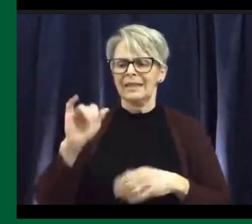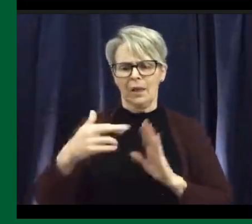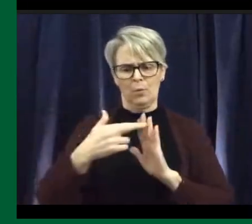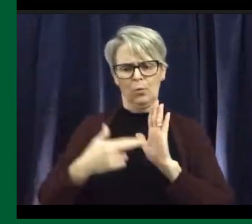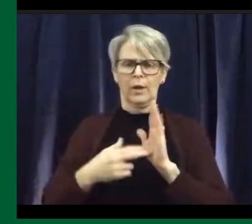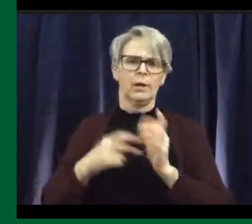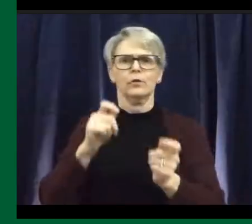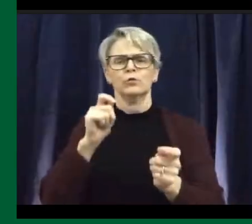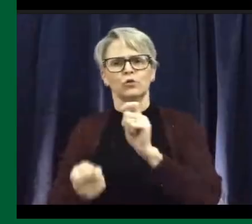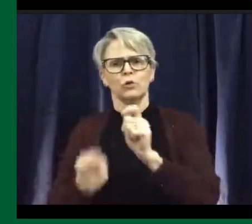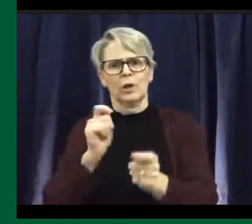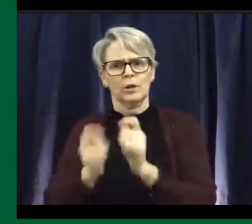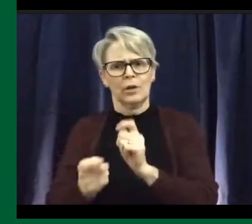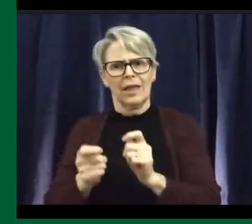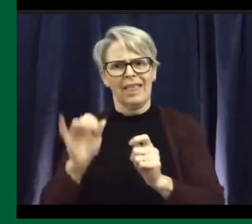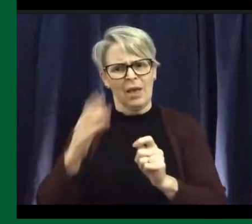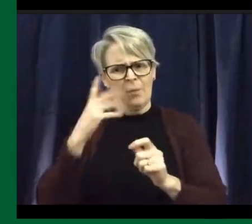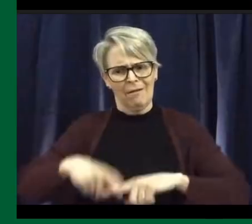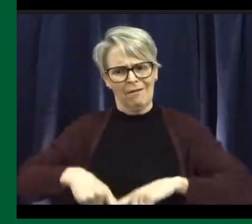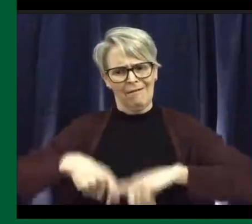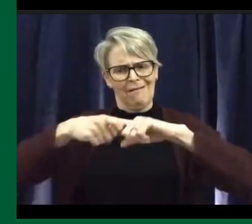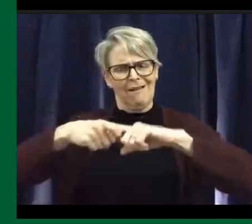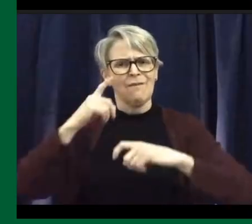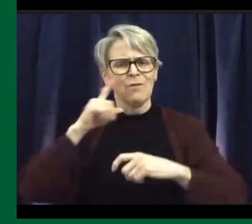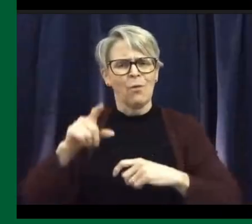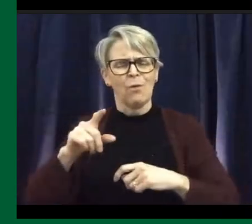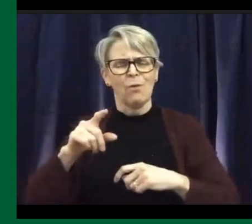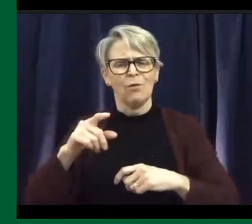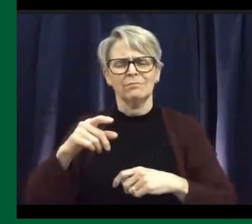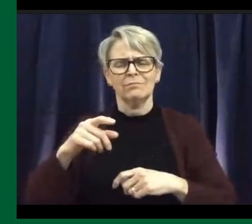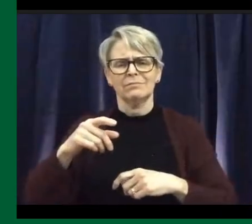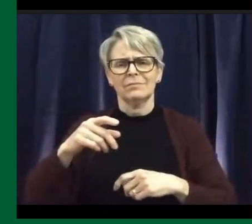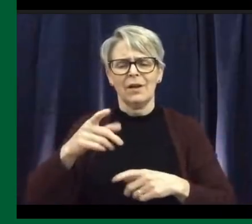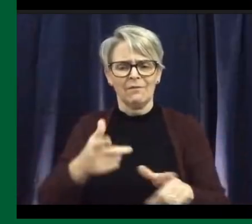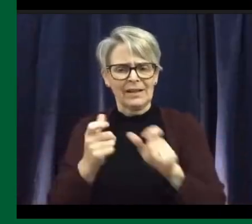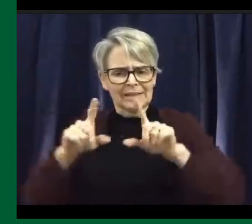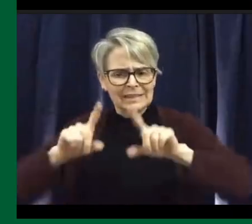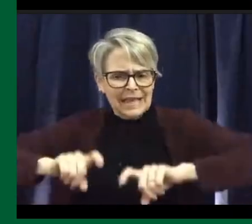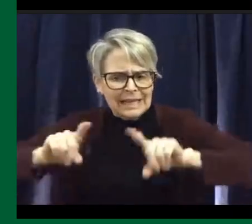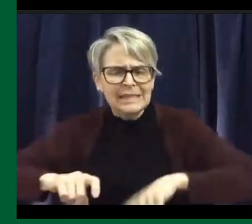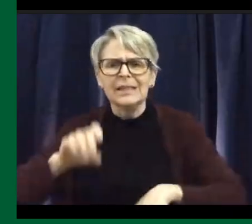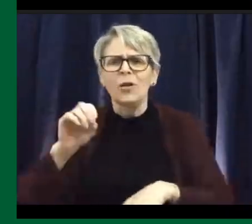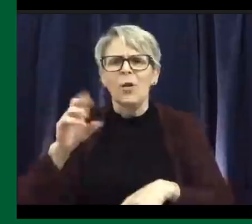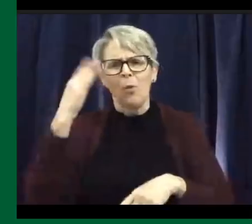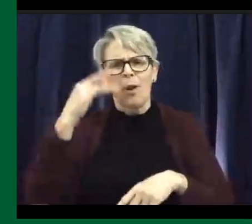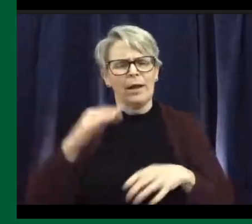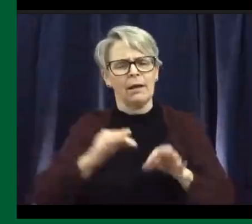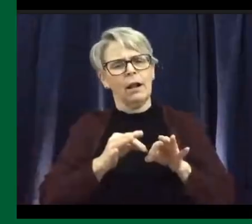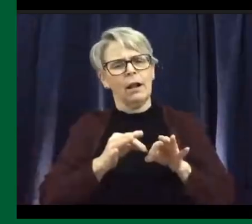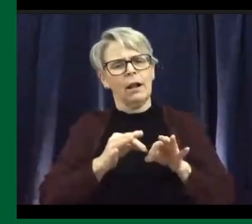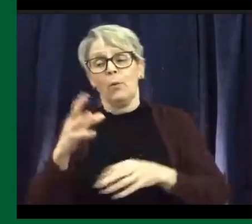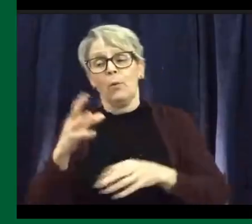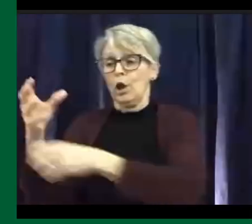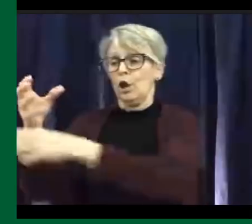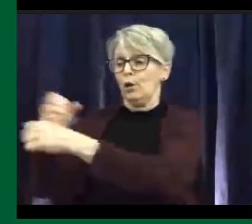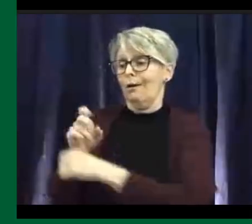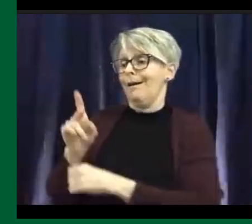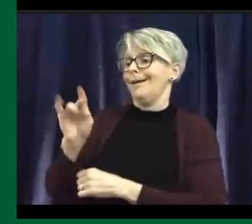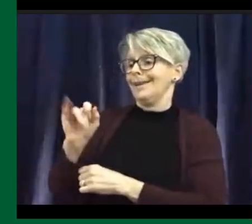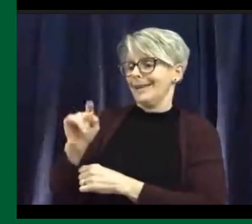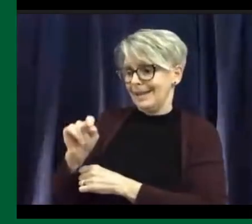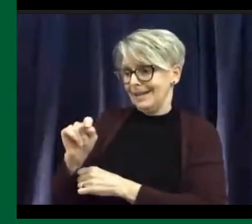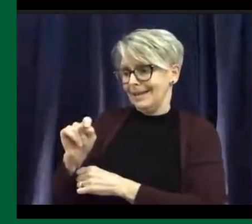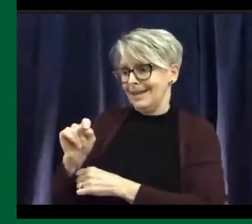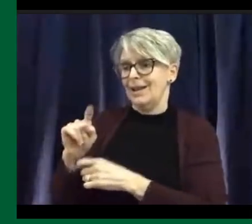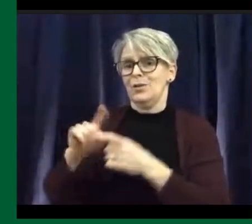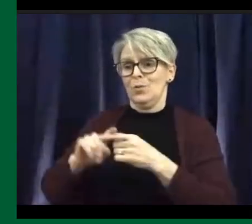up rapid testing and point-of-care testing being implemented sooner, or what was the delay from receiving the kits to getting it set